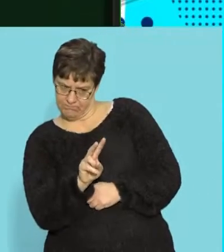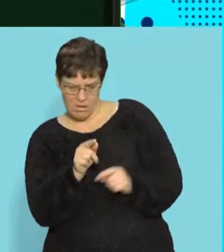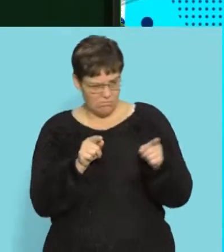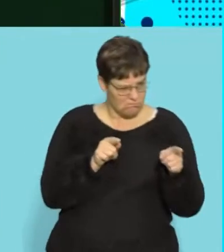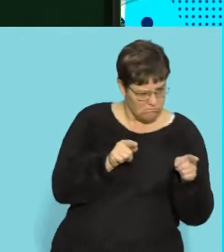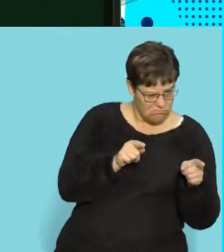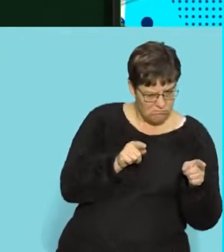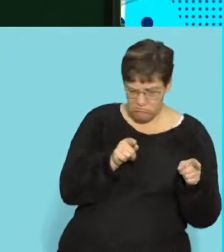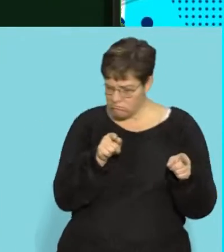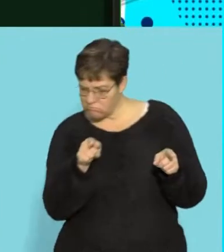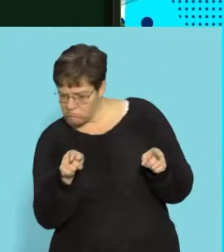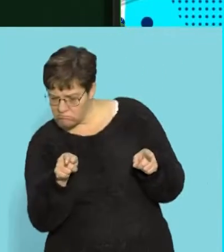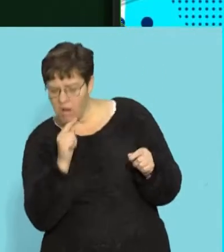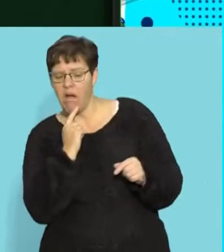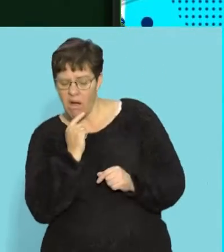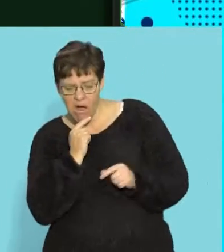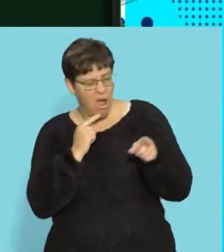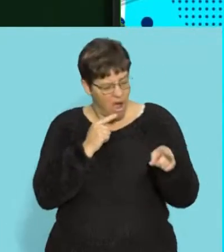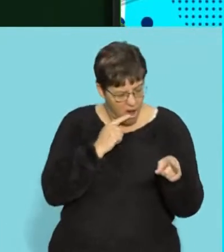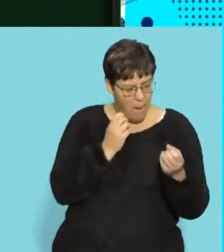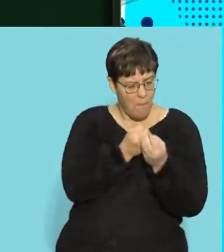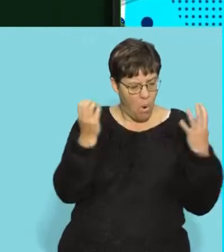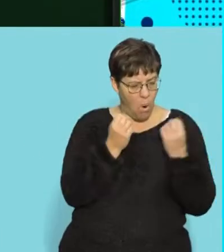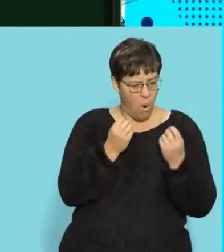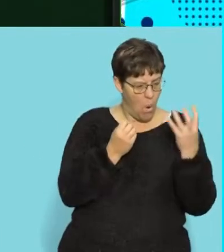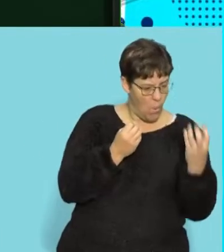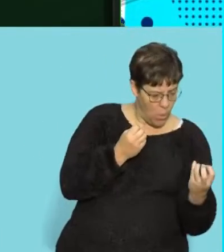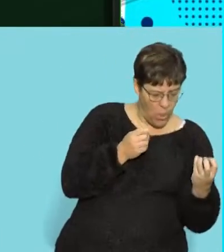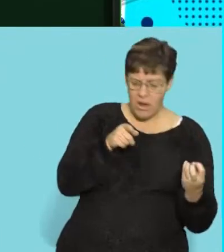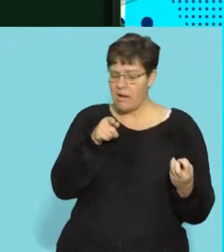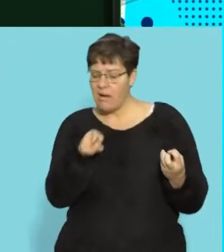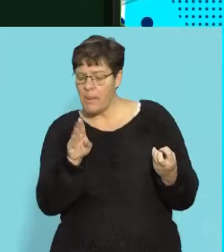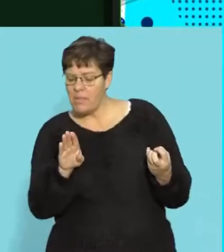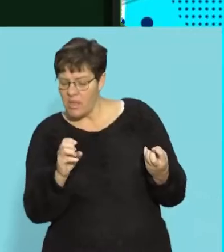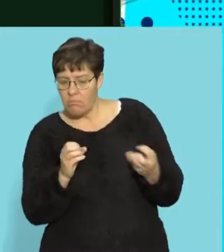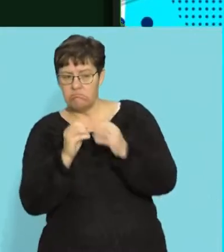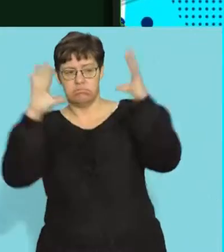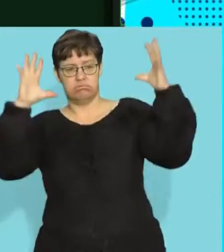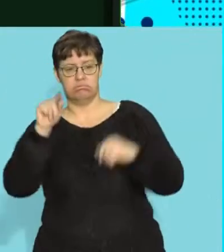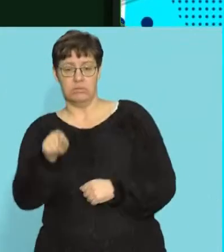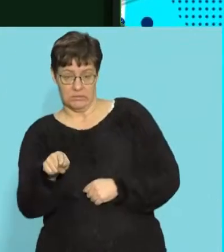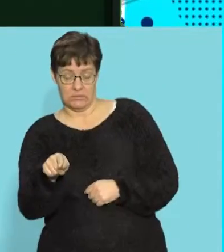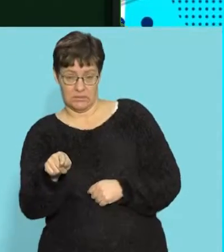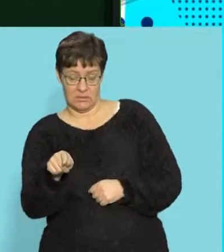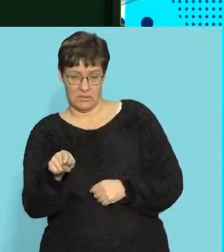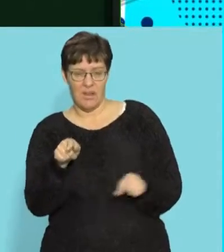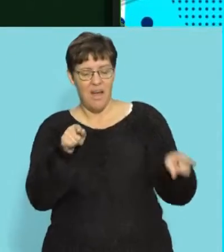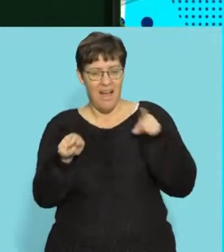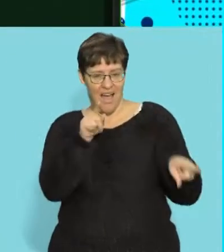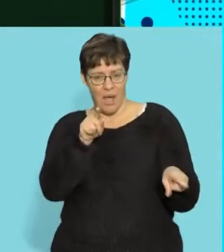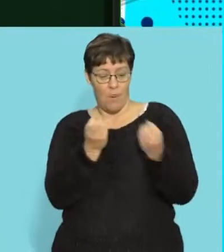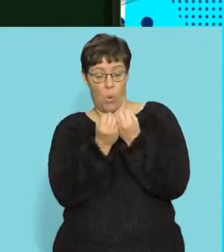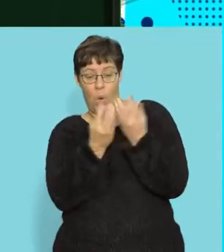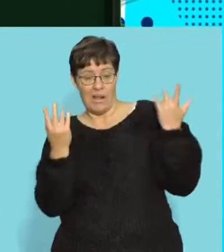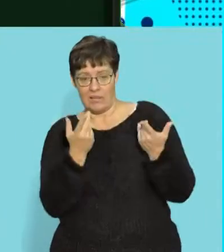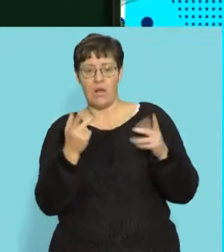by comparison, you can say bulb A is dimmer, bulb B is brighter. Okay, so